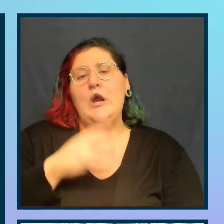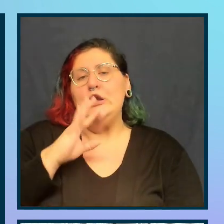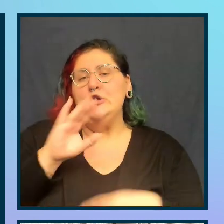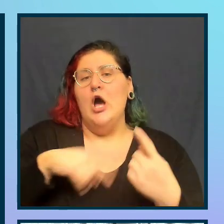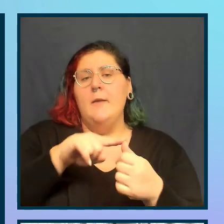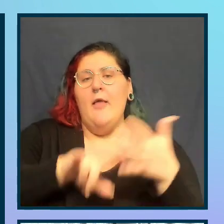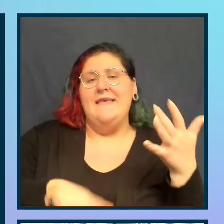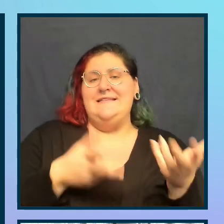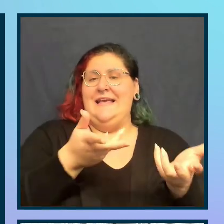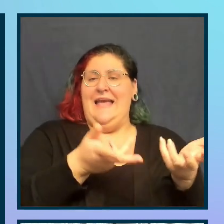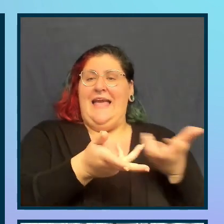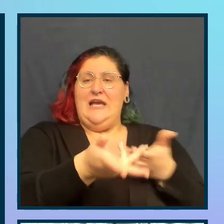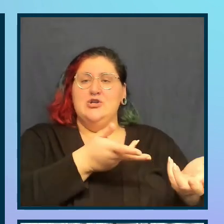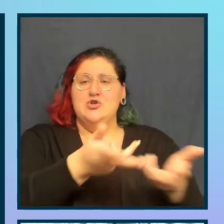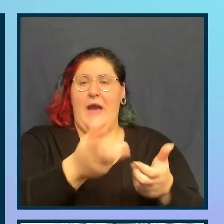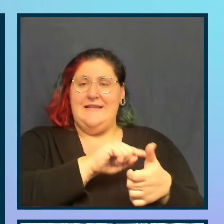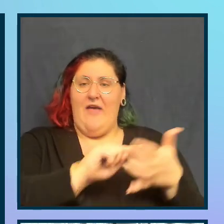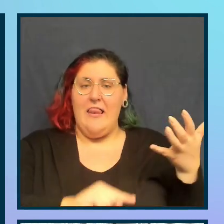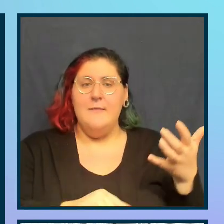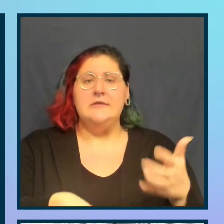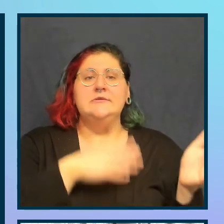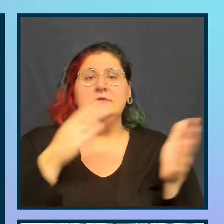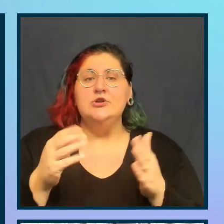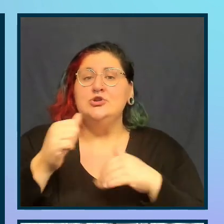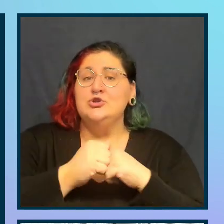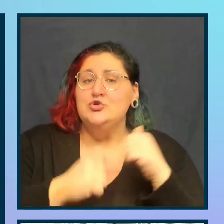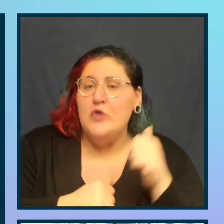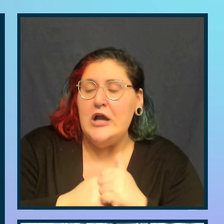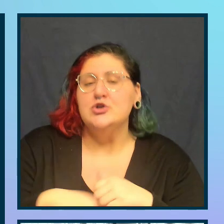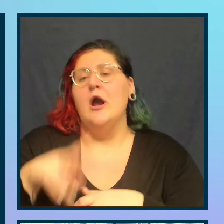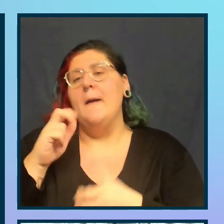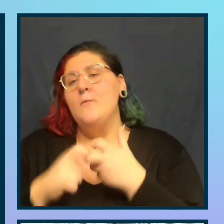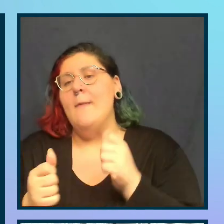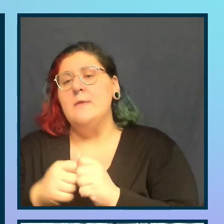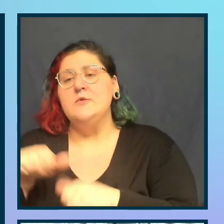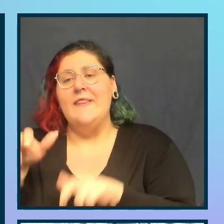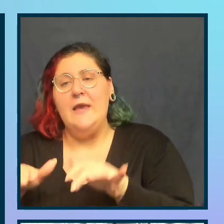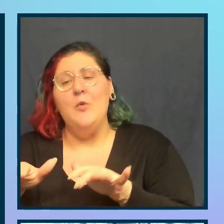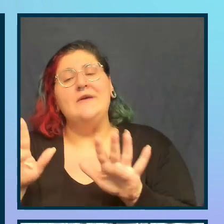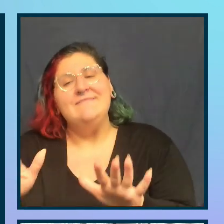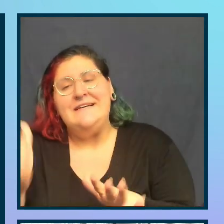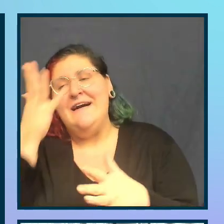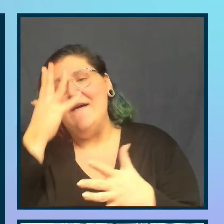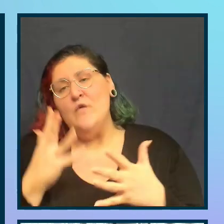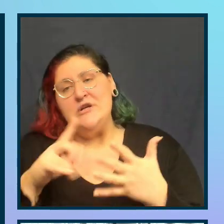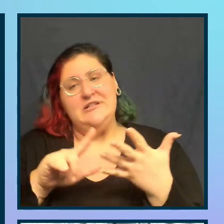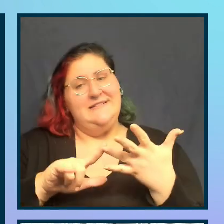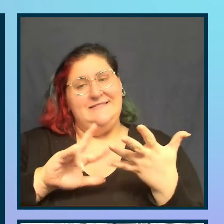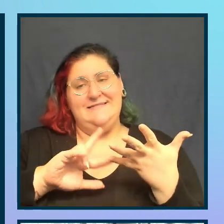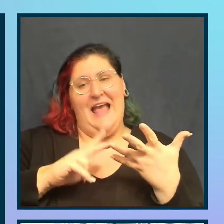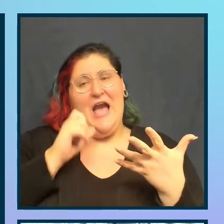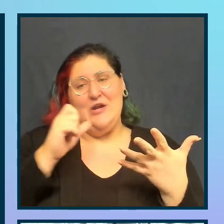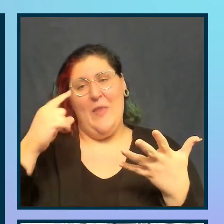keyboard. Unfortunately, I don't think we will have time permitting for images and modal dialogue, but those are additional intelligent